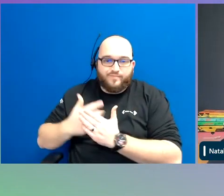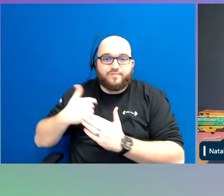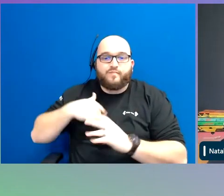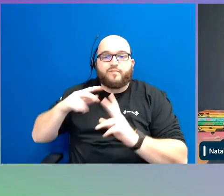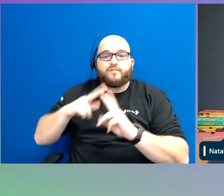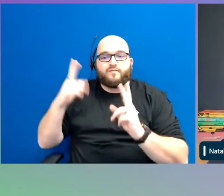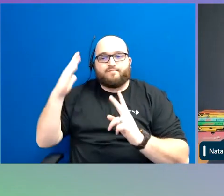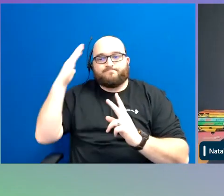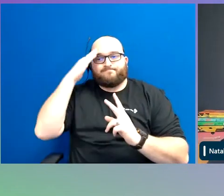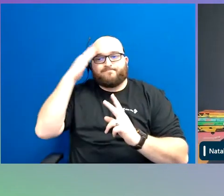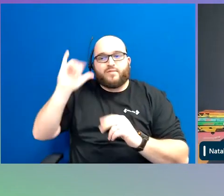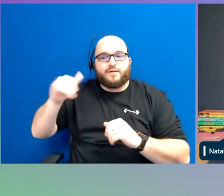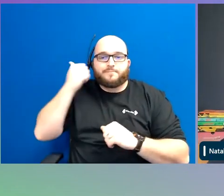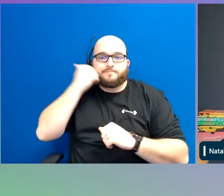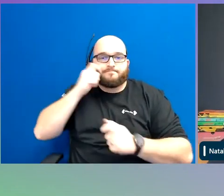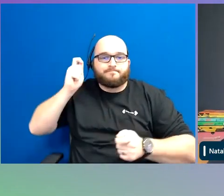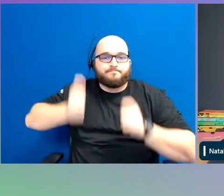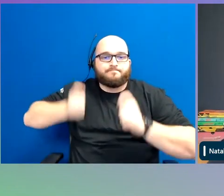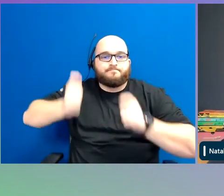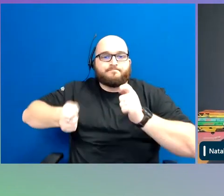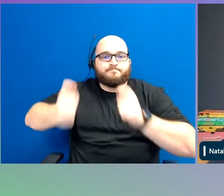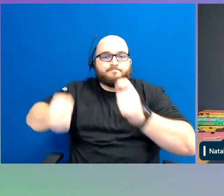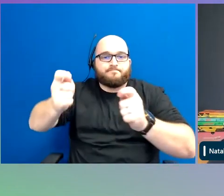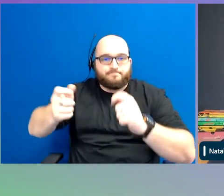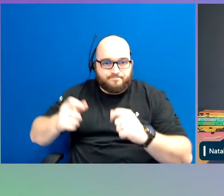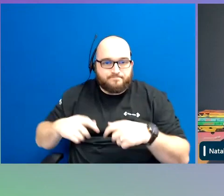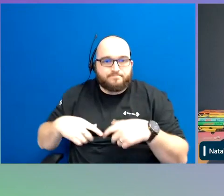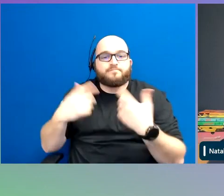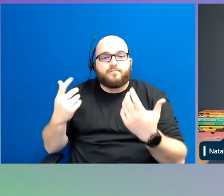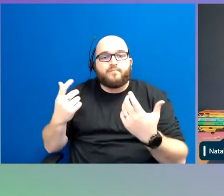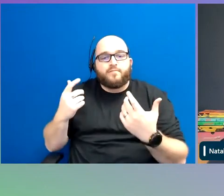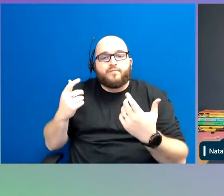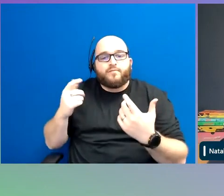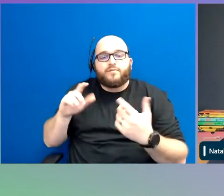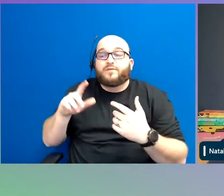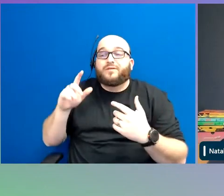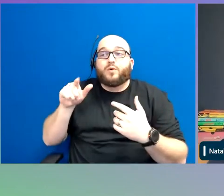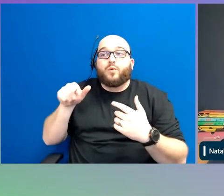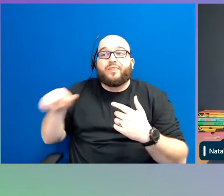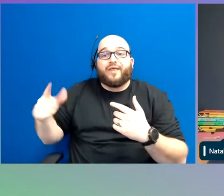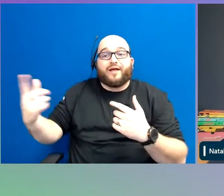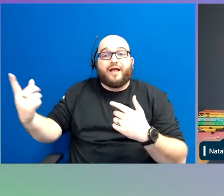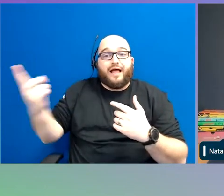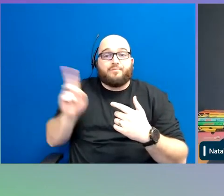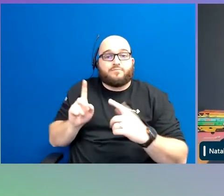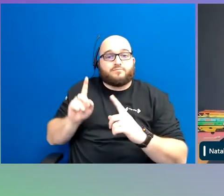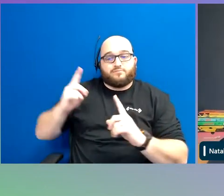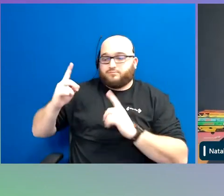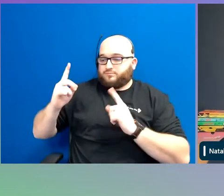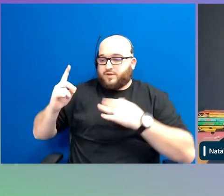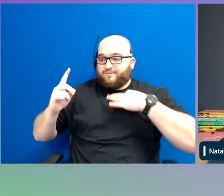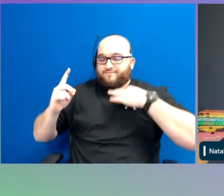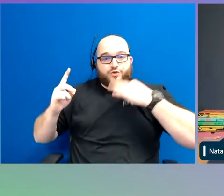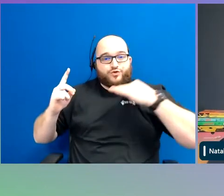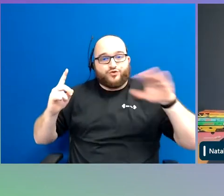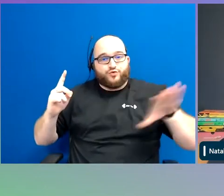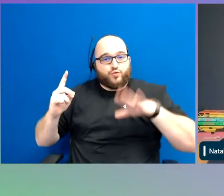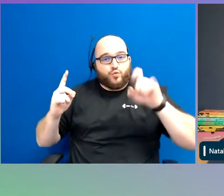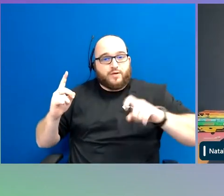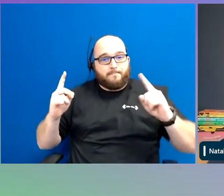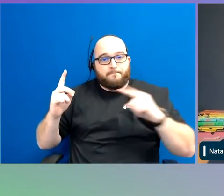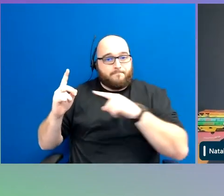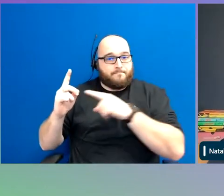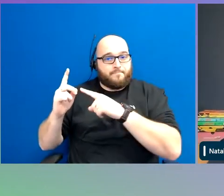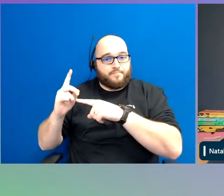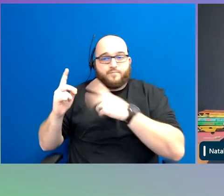day-to-day. And yeah, it's all voluntary, and it comes from a place of like respect and